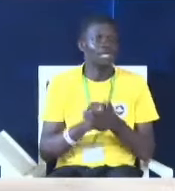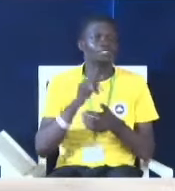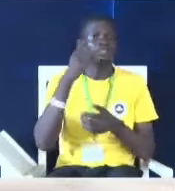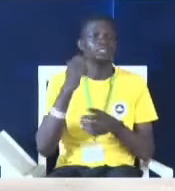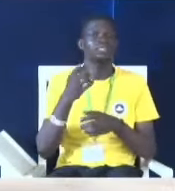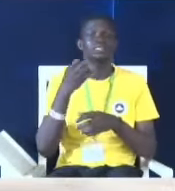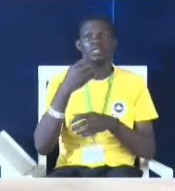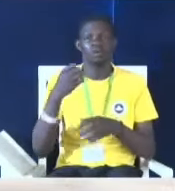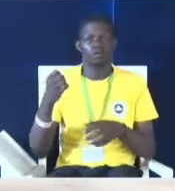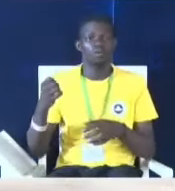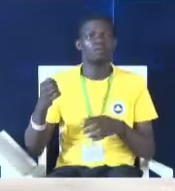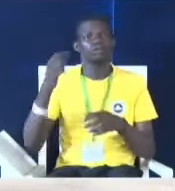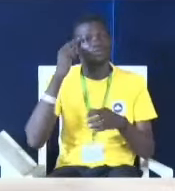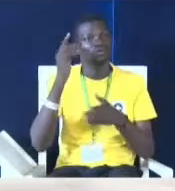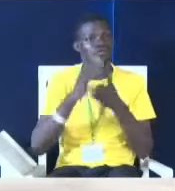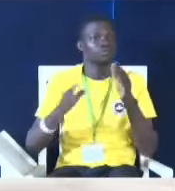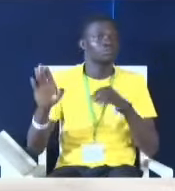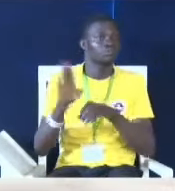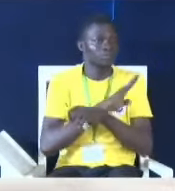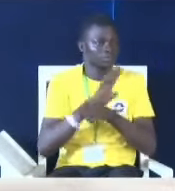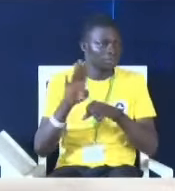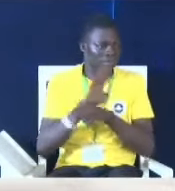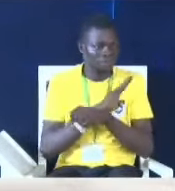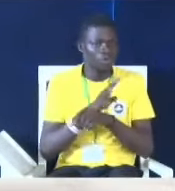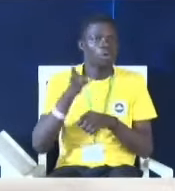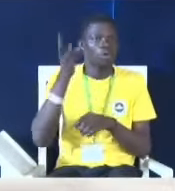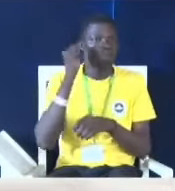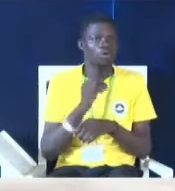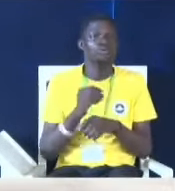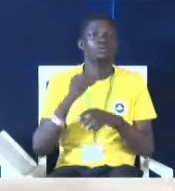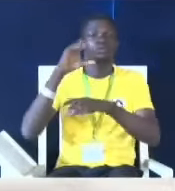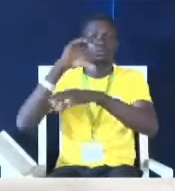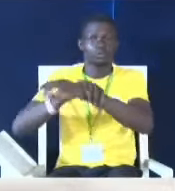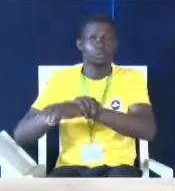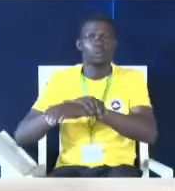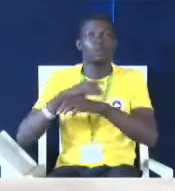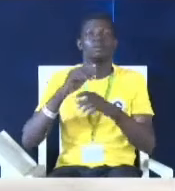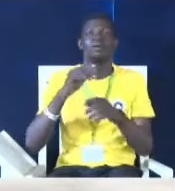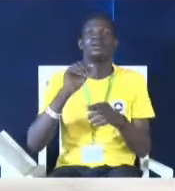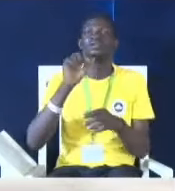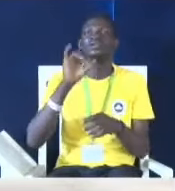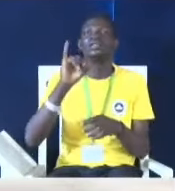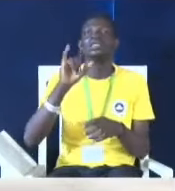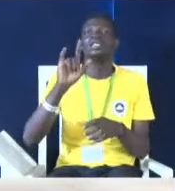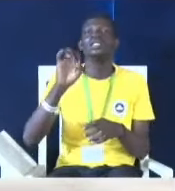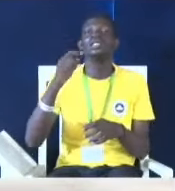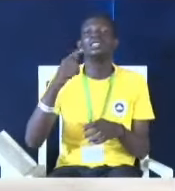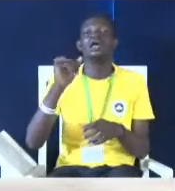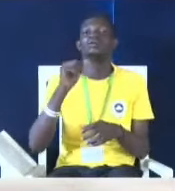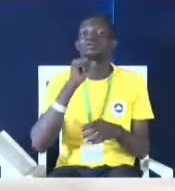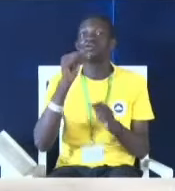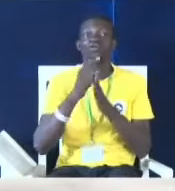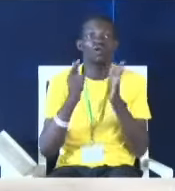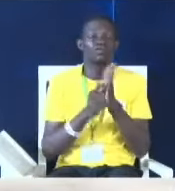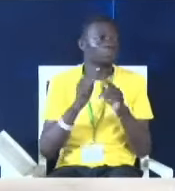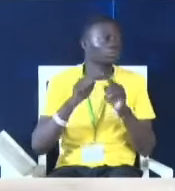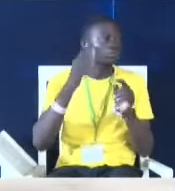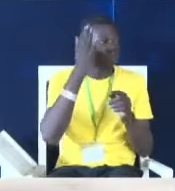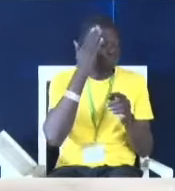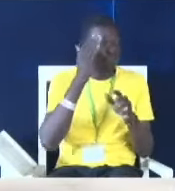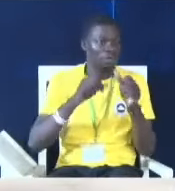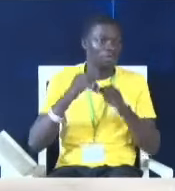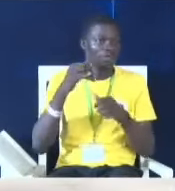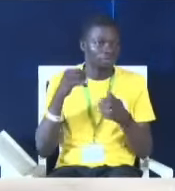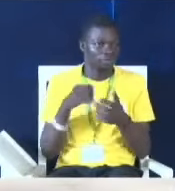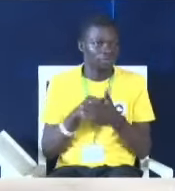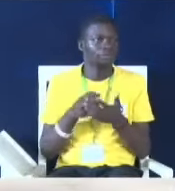he purchased for some business was funded by illegal funds, but he did not know about